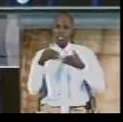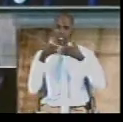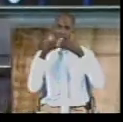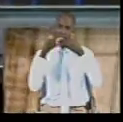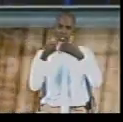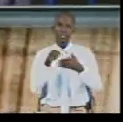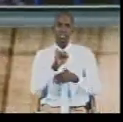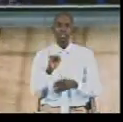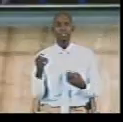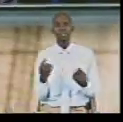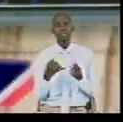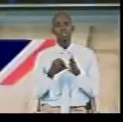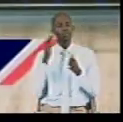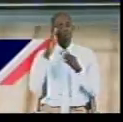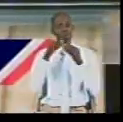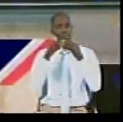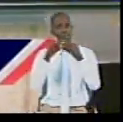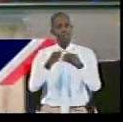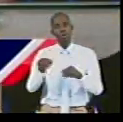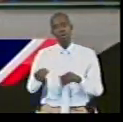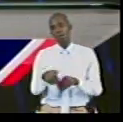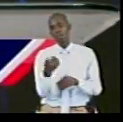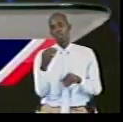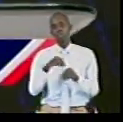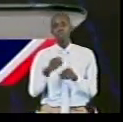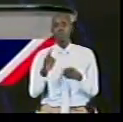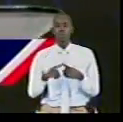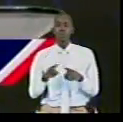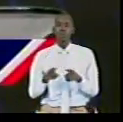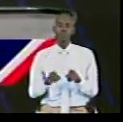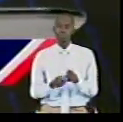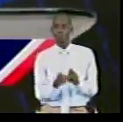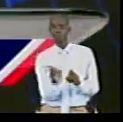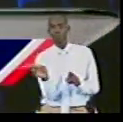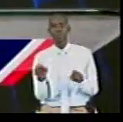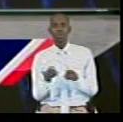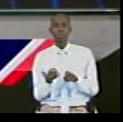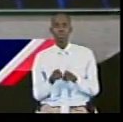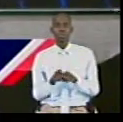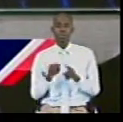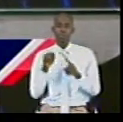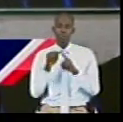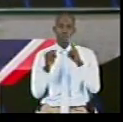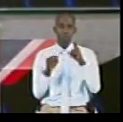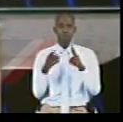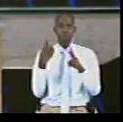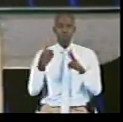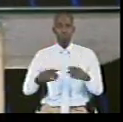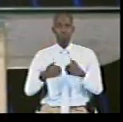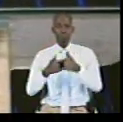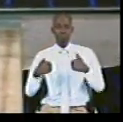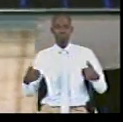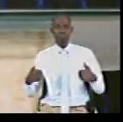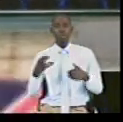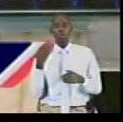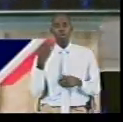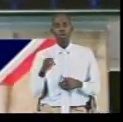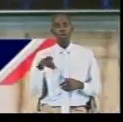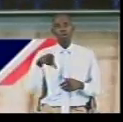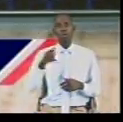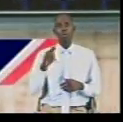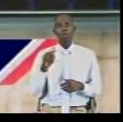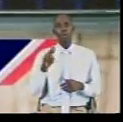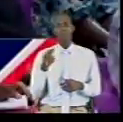other people astray too. The dissembling of partners shaken by fear. Number three,